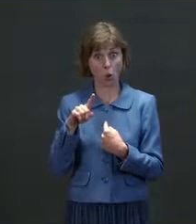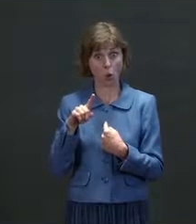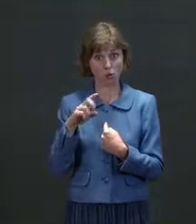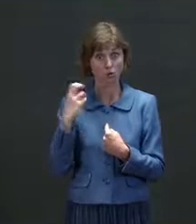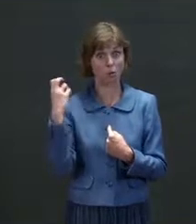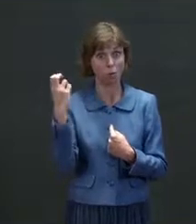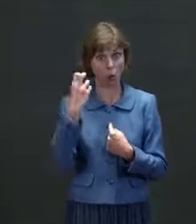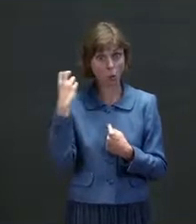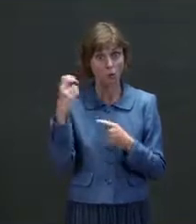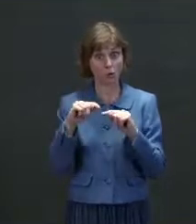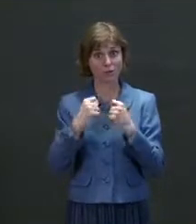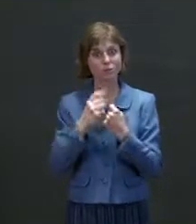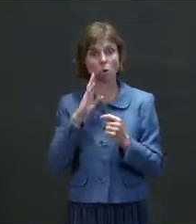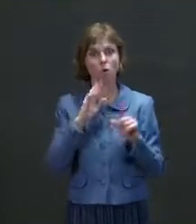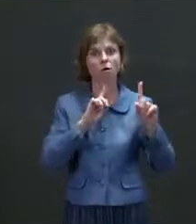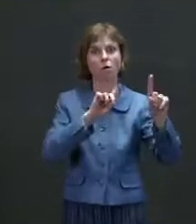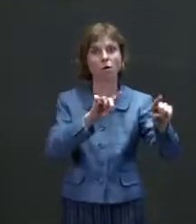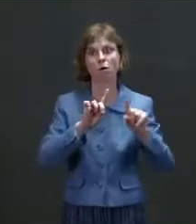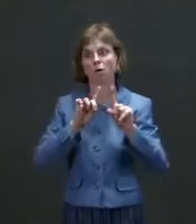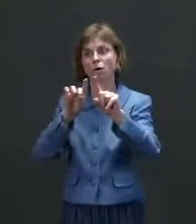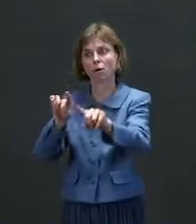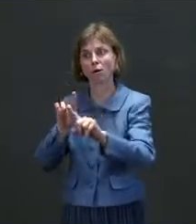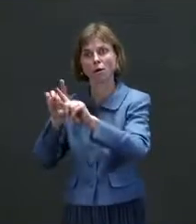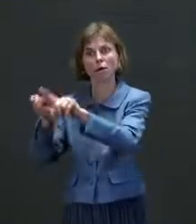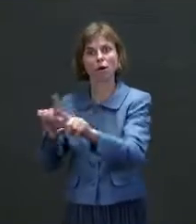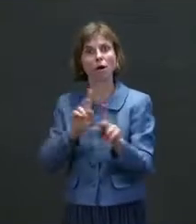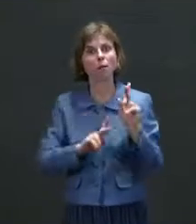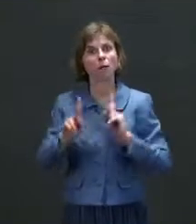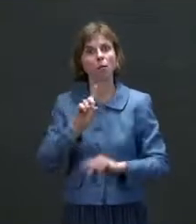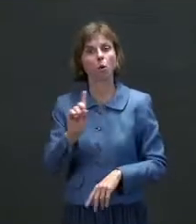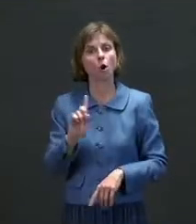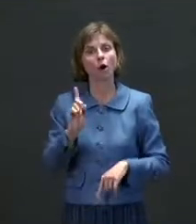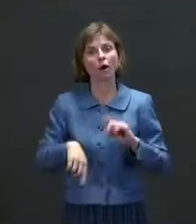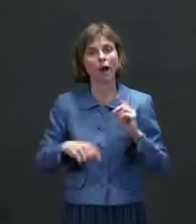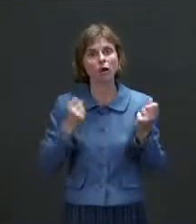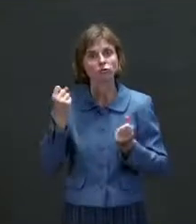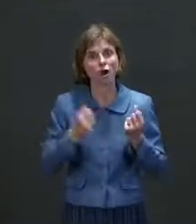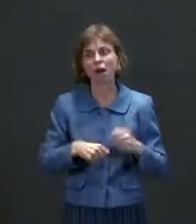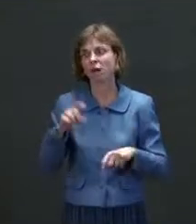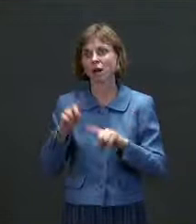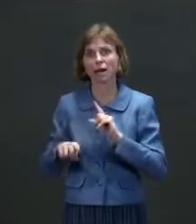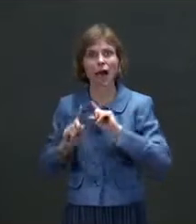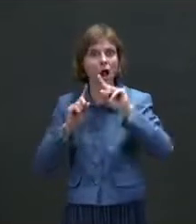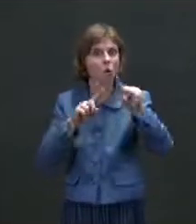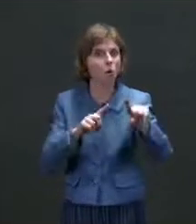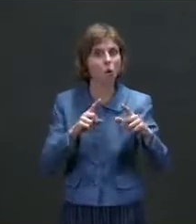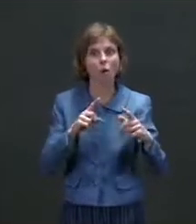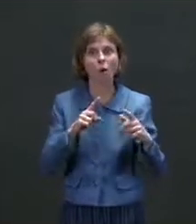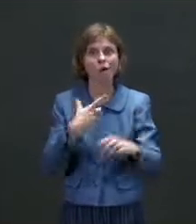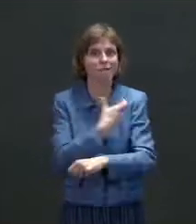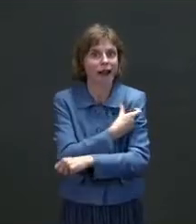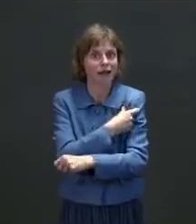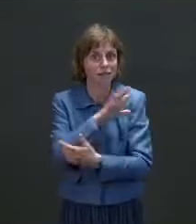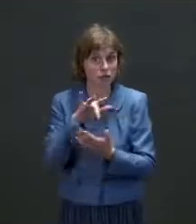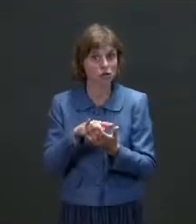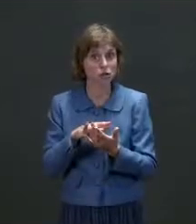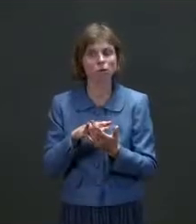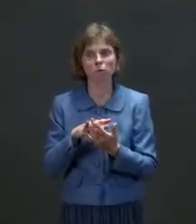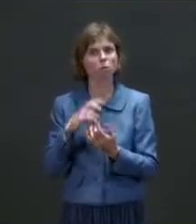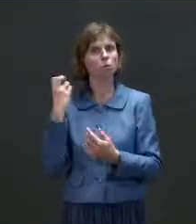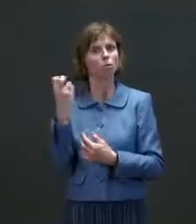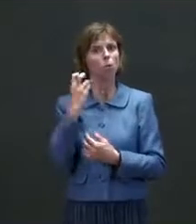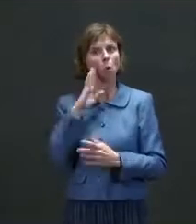able to drive or get to a vaccination center. We also just want to emphasize